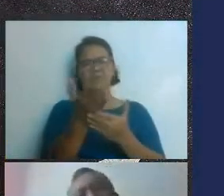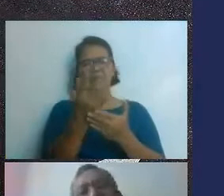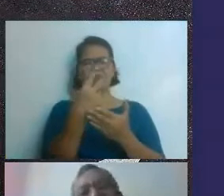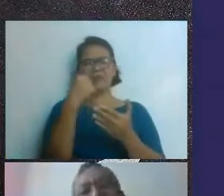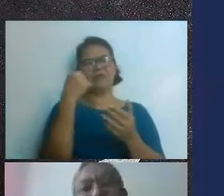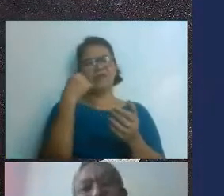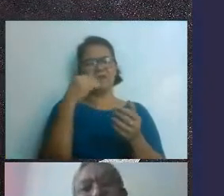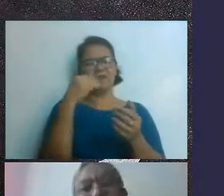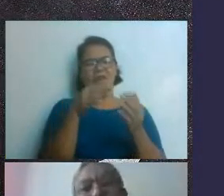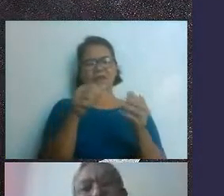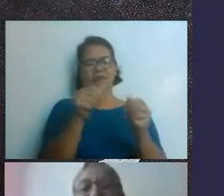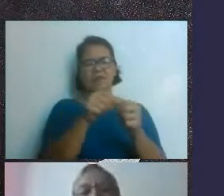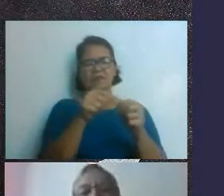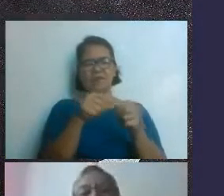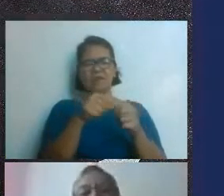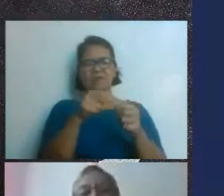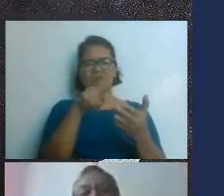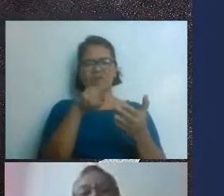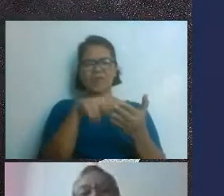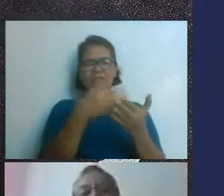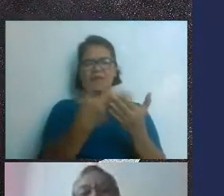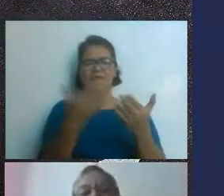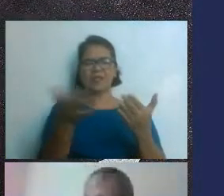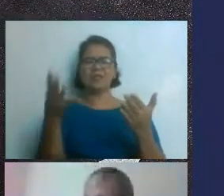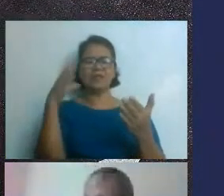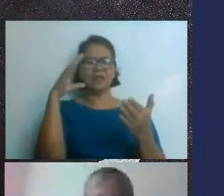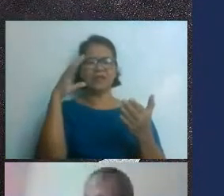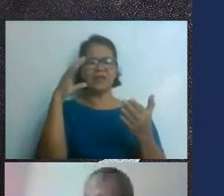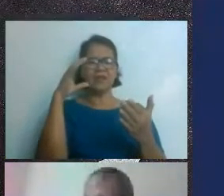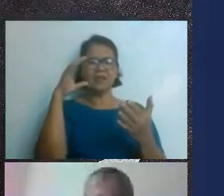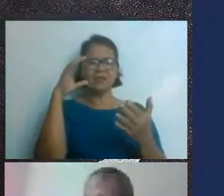we'll discover that there are different, you know,